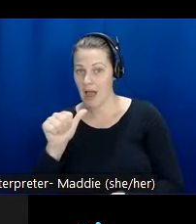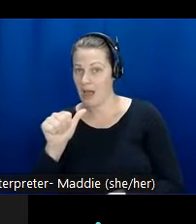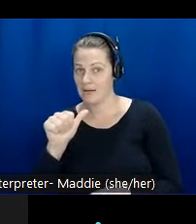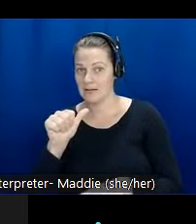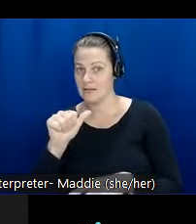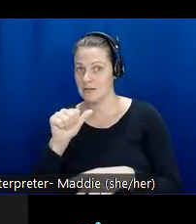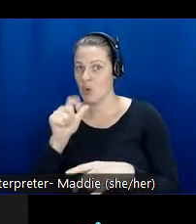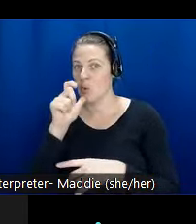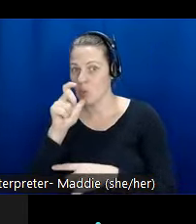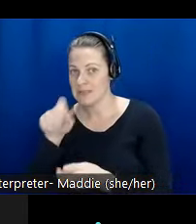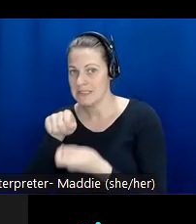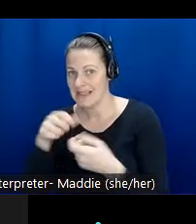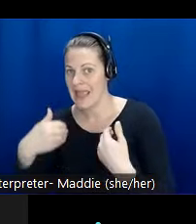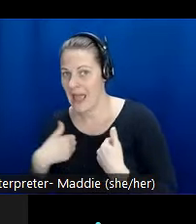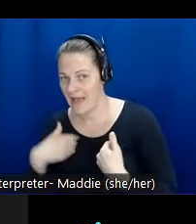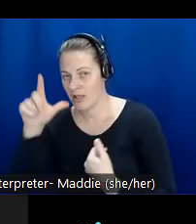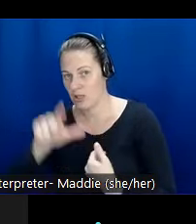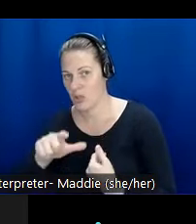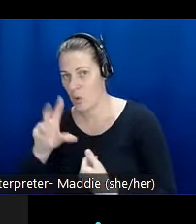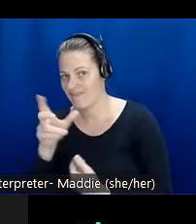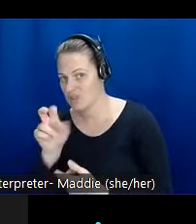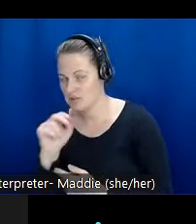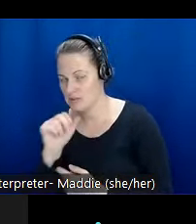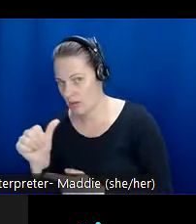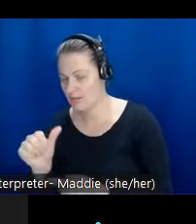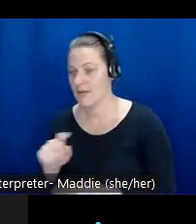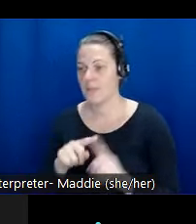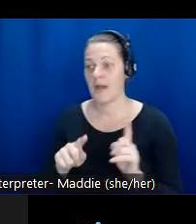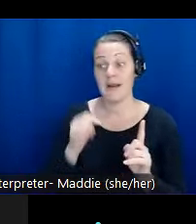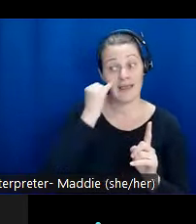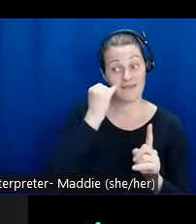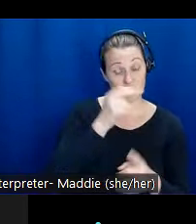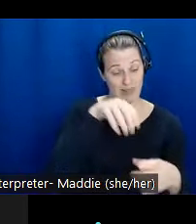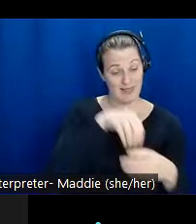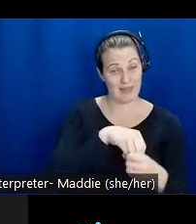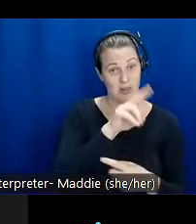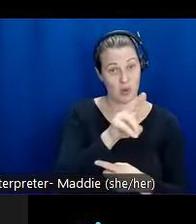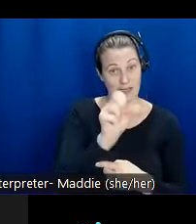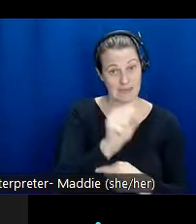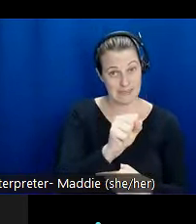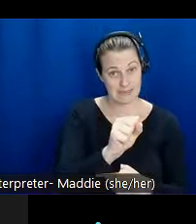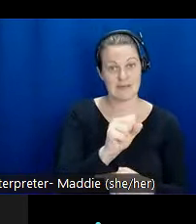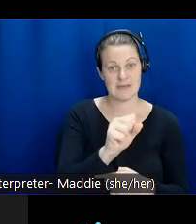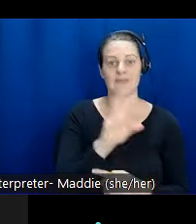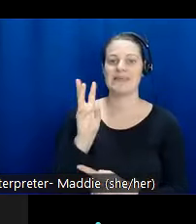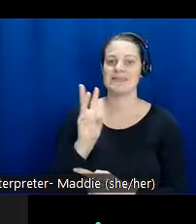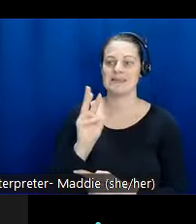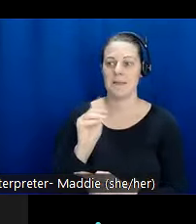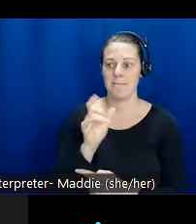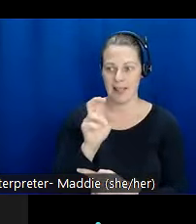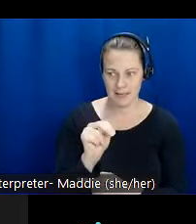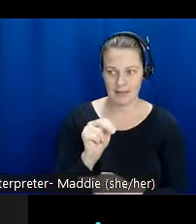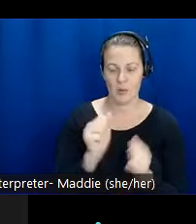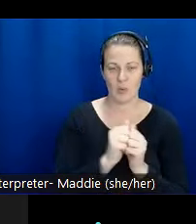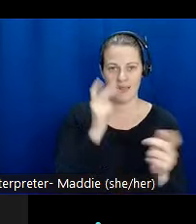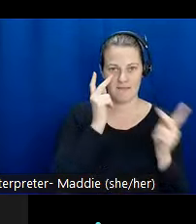vision specifically. If we're looking within the US, there is about 6 million people with vision loss and 1 million with